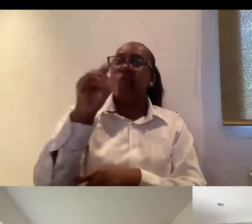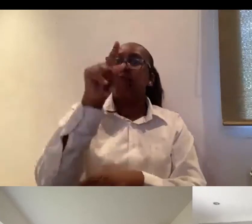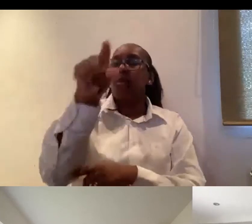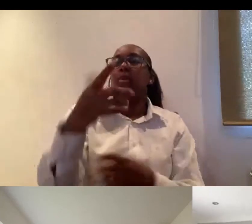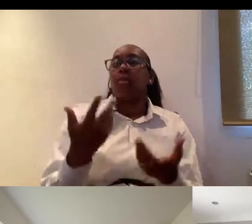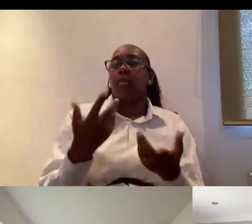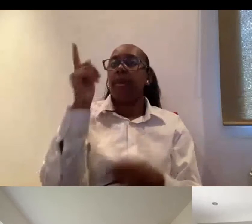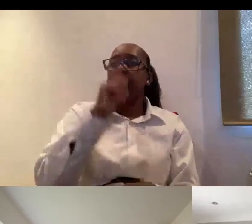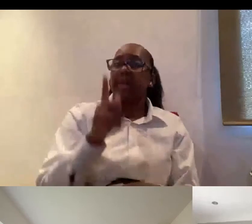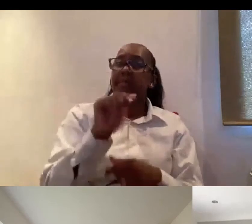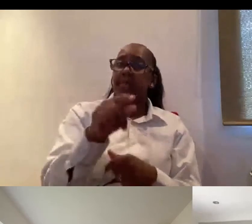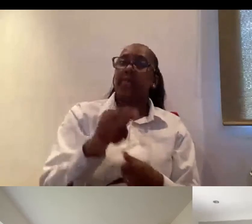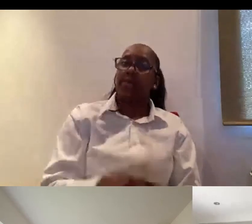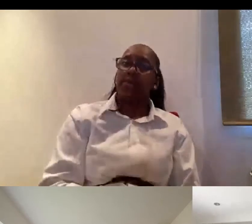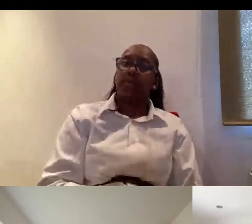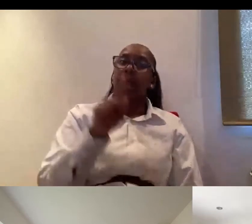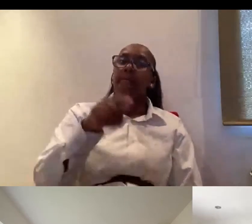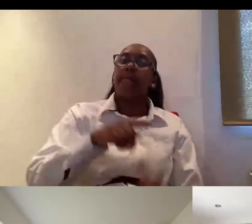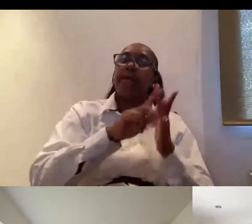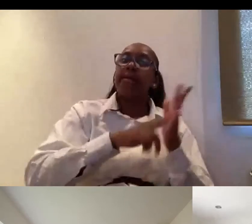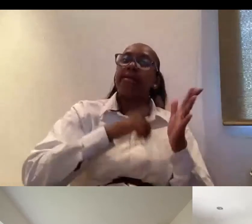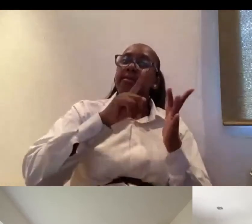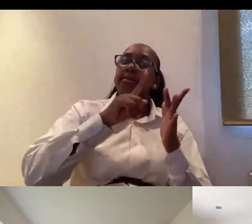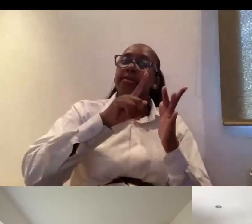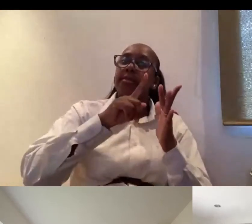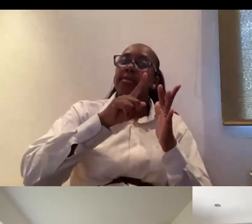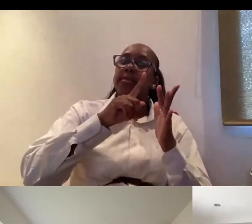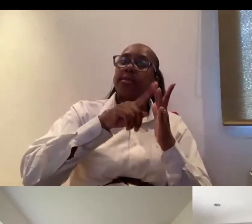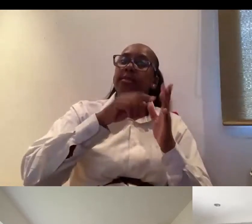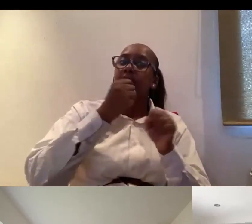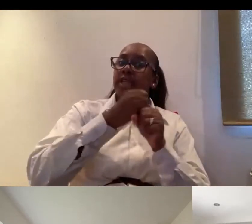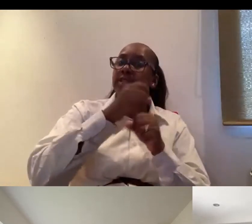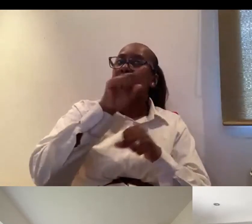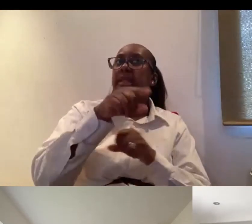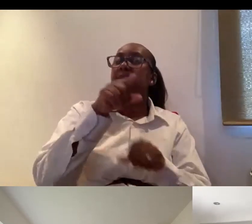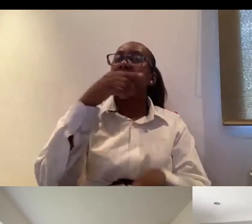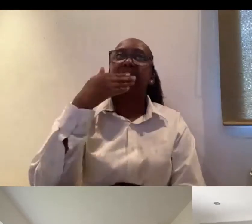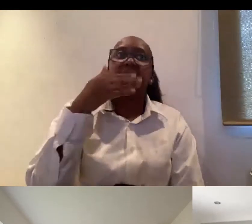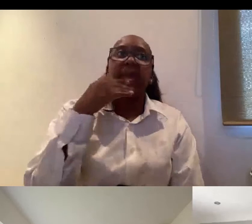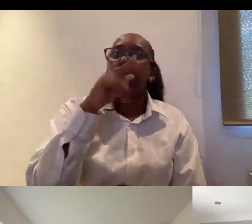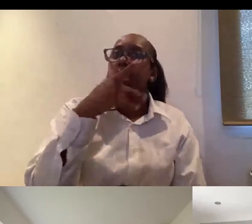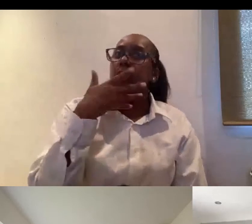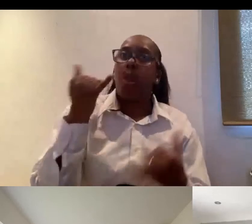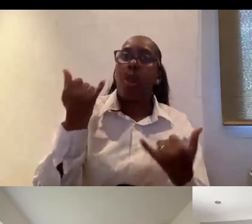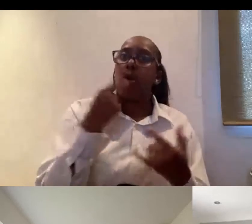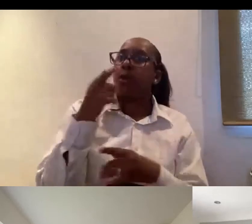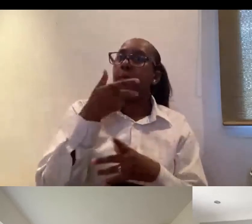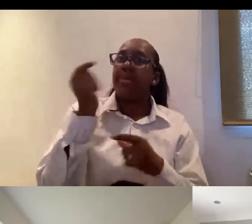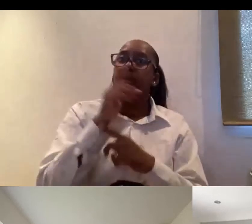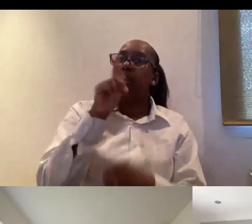Thanks, Dave. That's really important, because there's a lot of scam messages, emails, texts, people coming to the